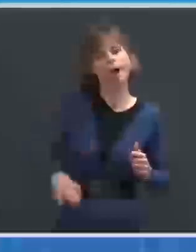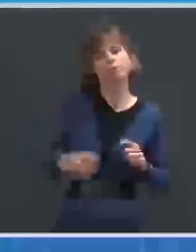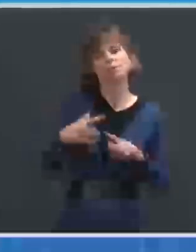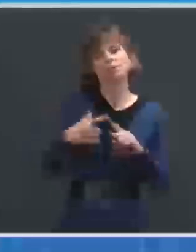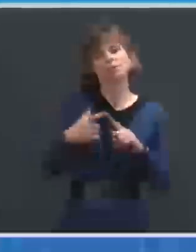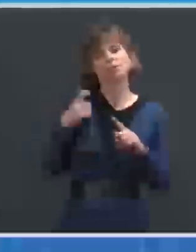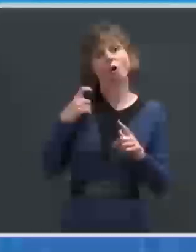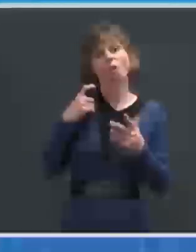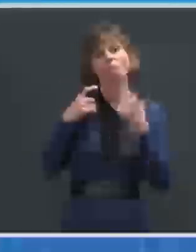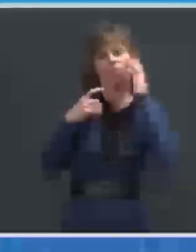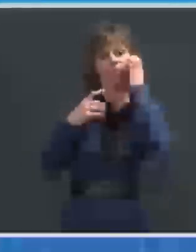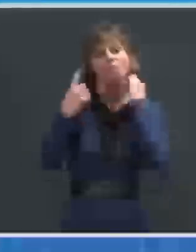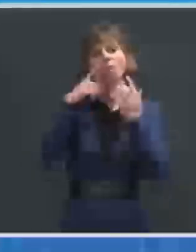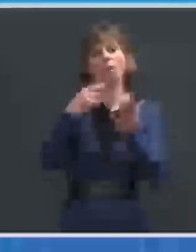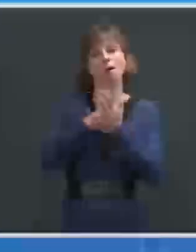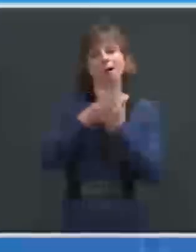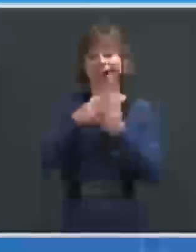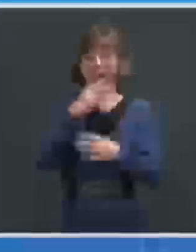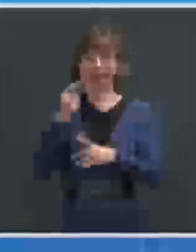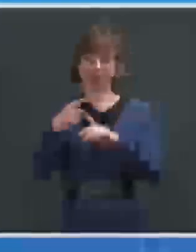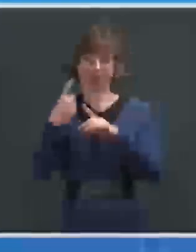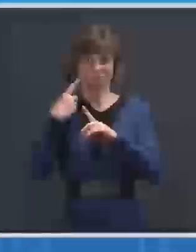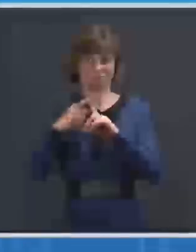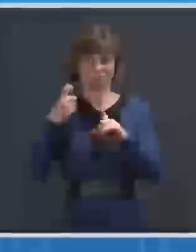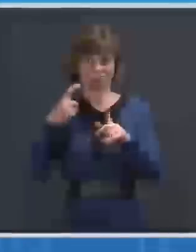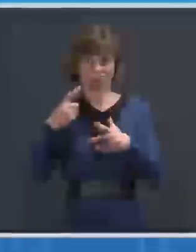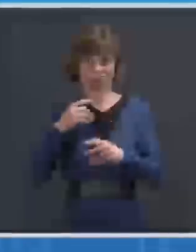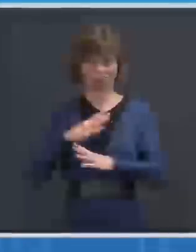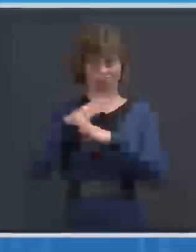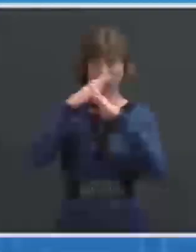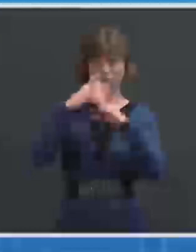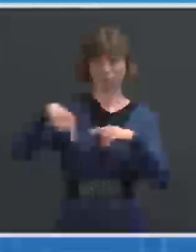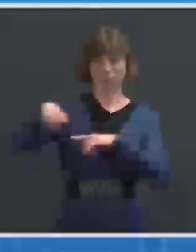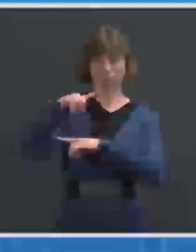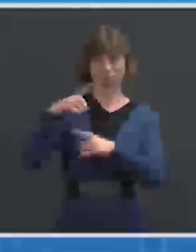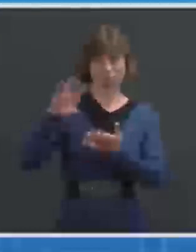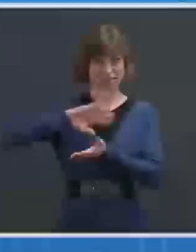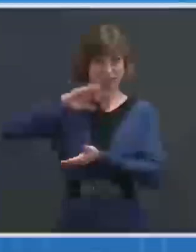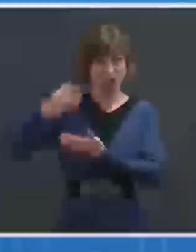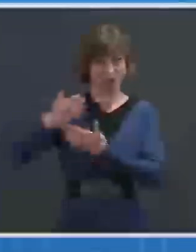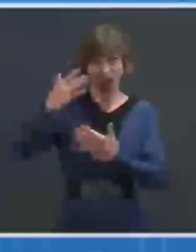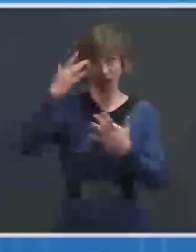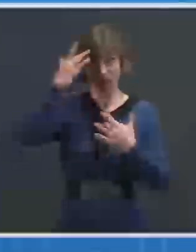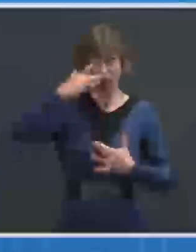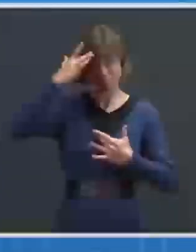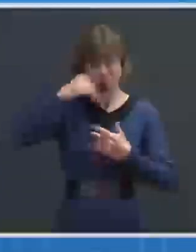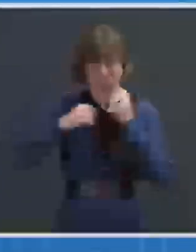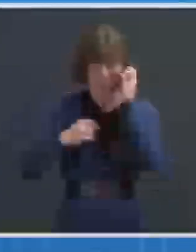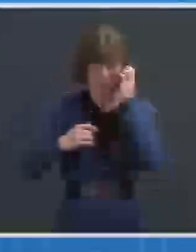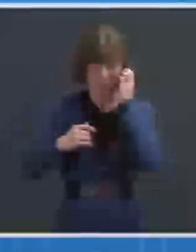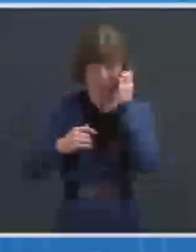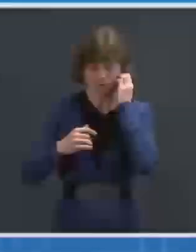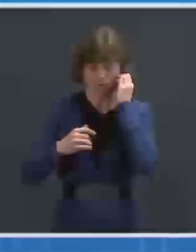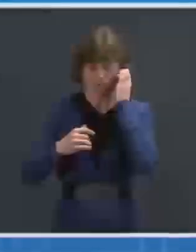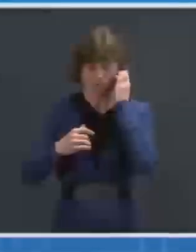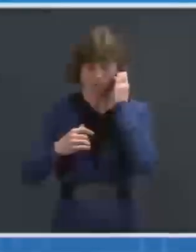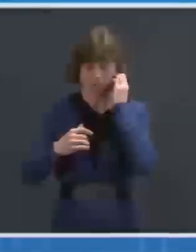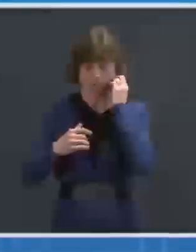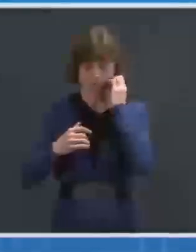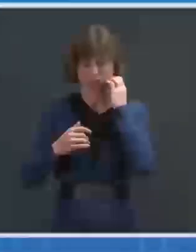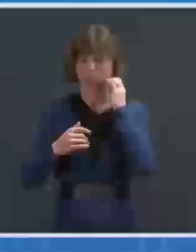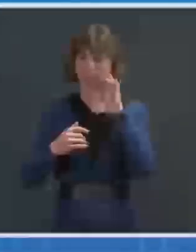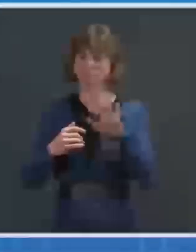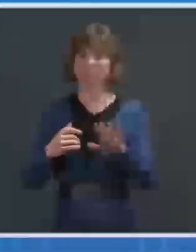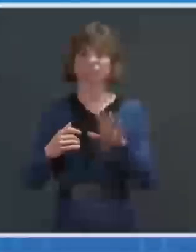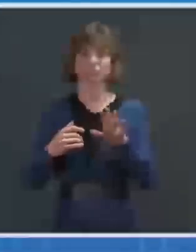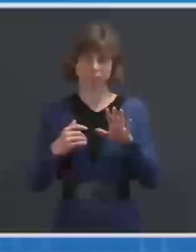Dr. Nunez-Smith. Absolutely. Thank you for the question. We shouldn't lose sight of the very